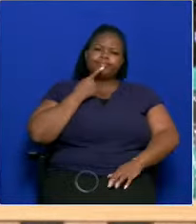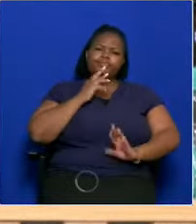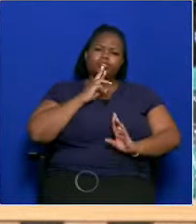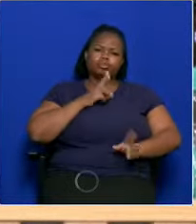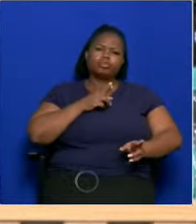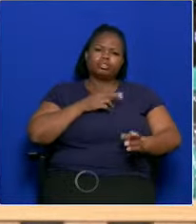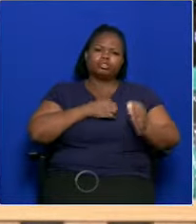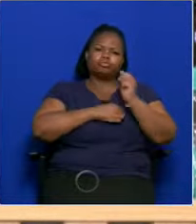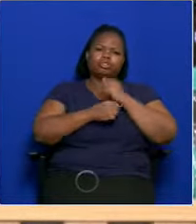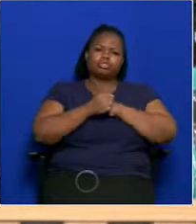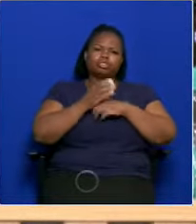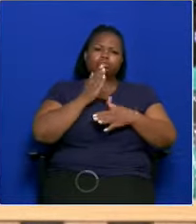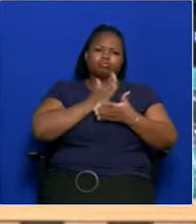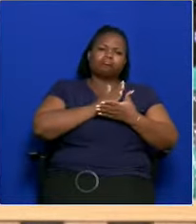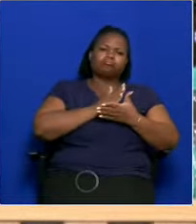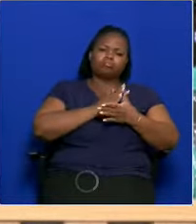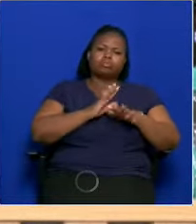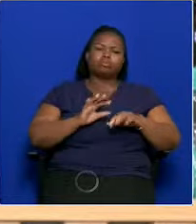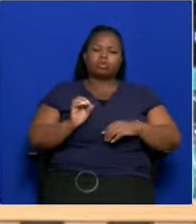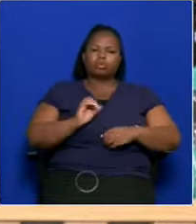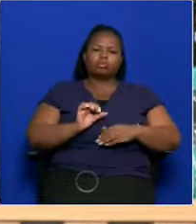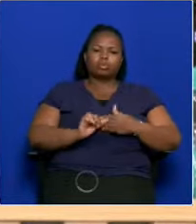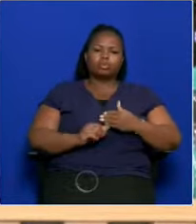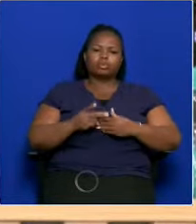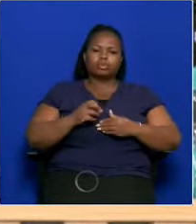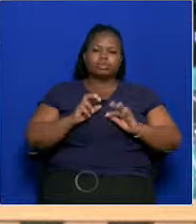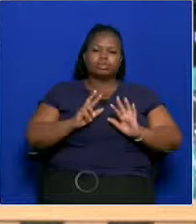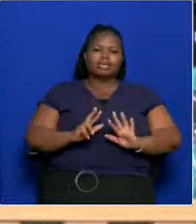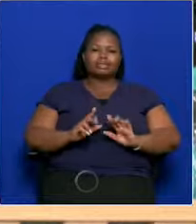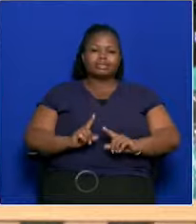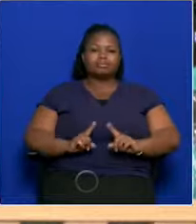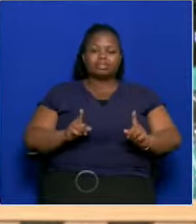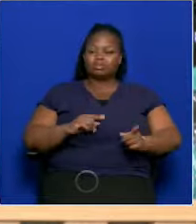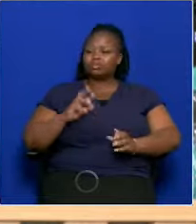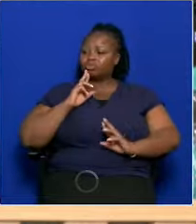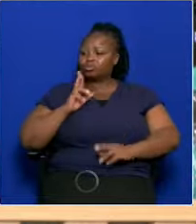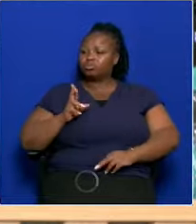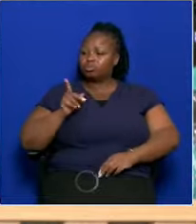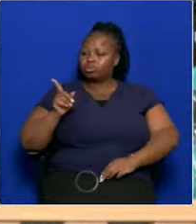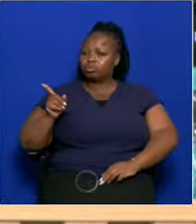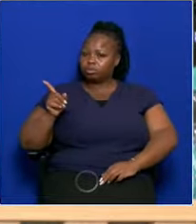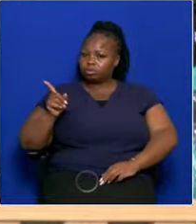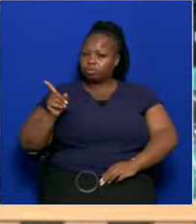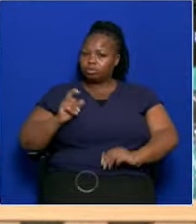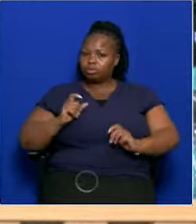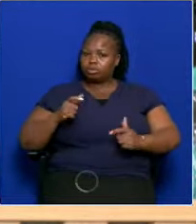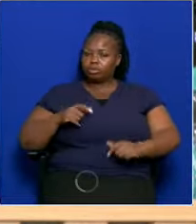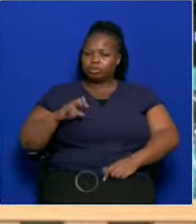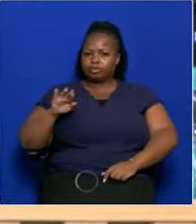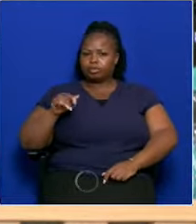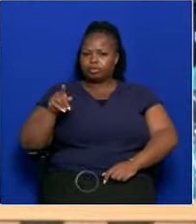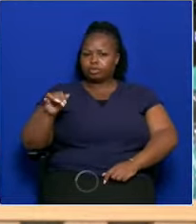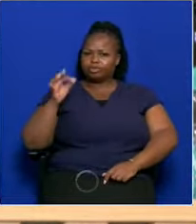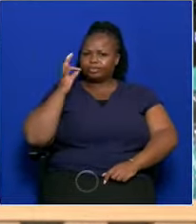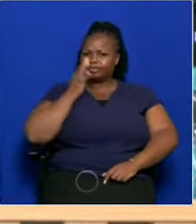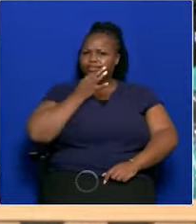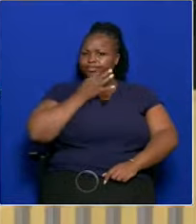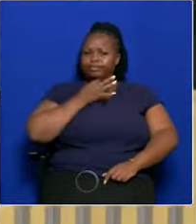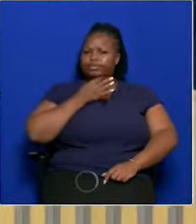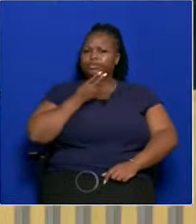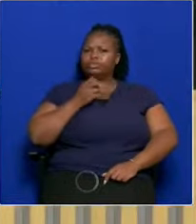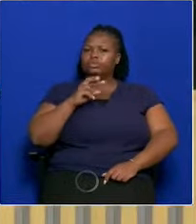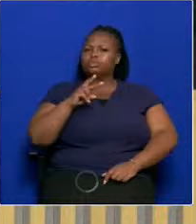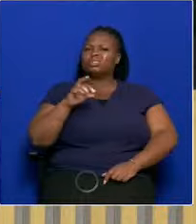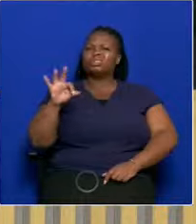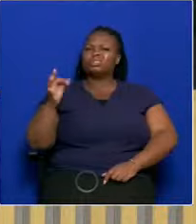October 2019. But in your response to Commissioner Balo, you indicated that in 2023 he was reporting